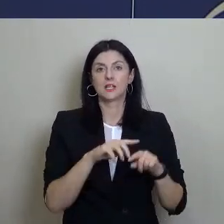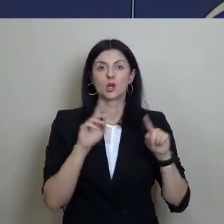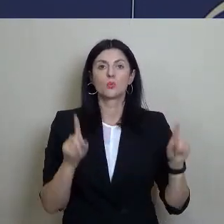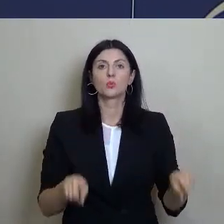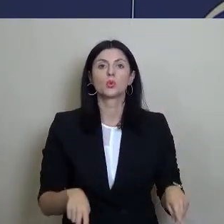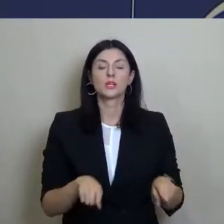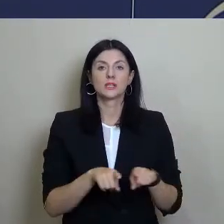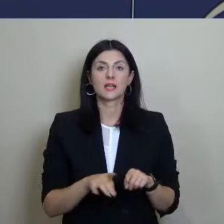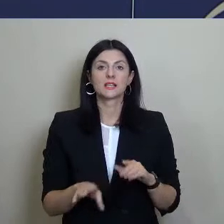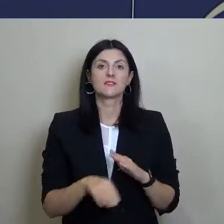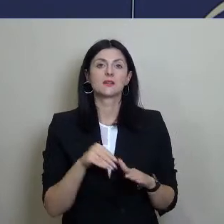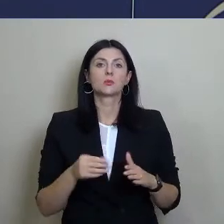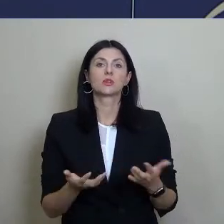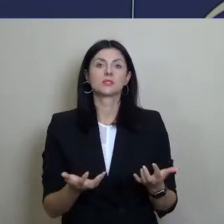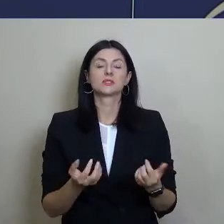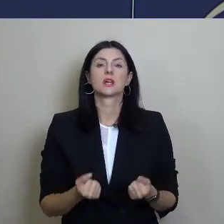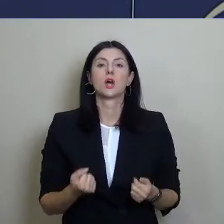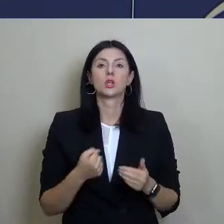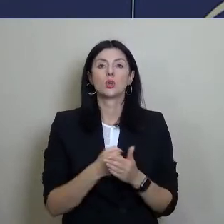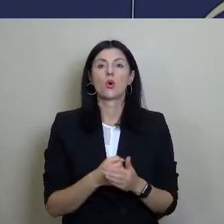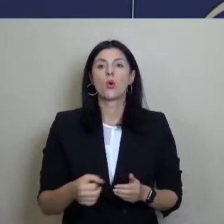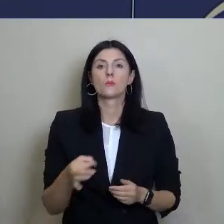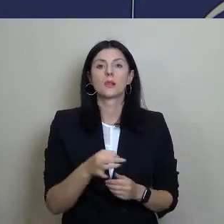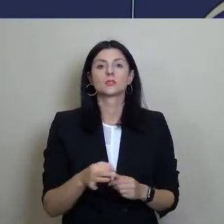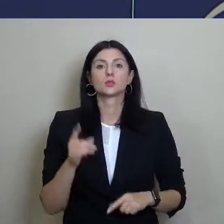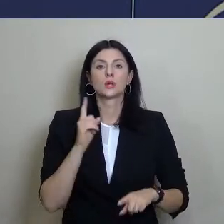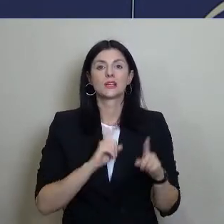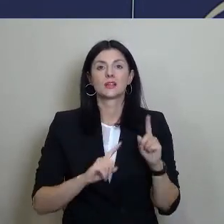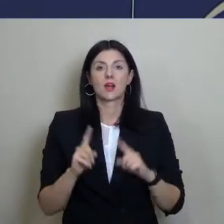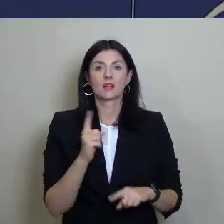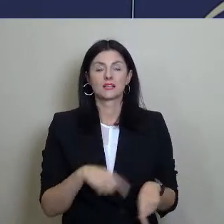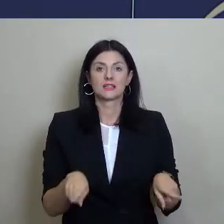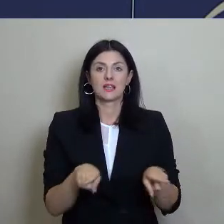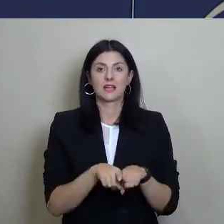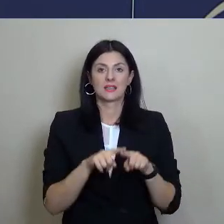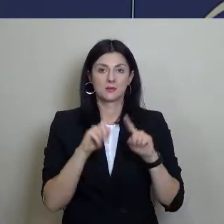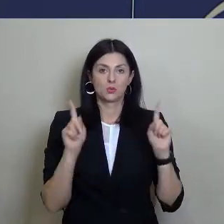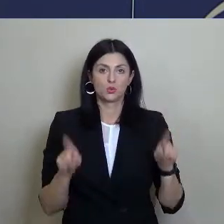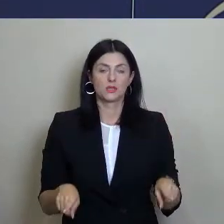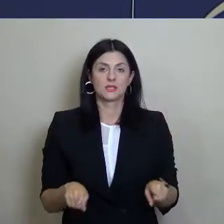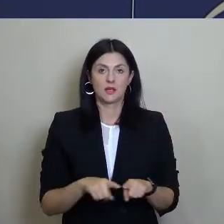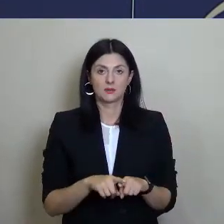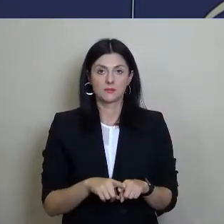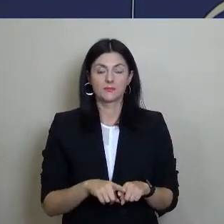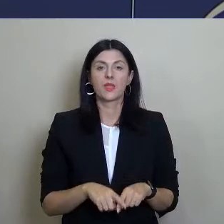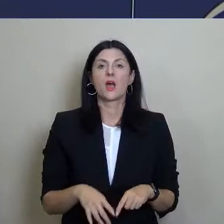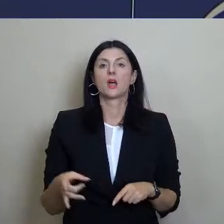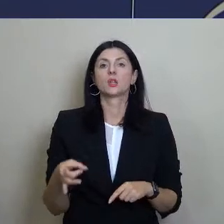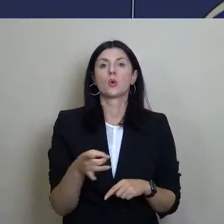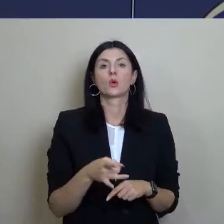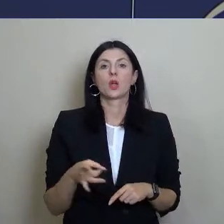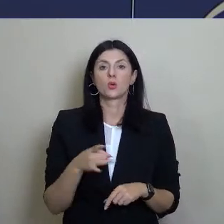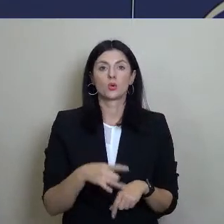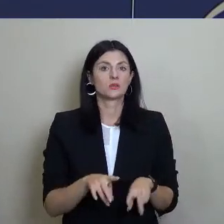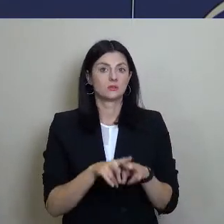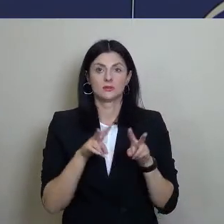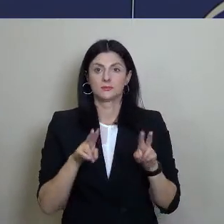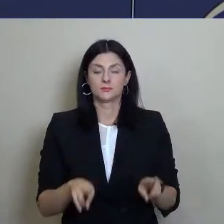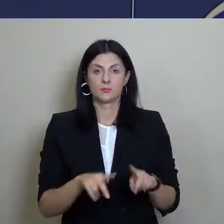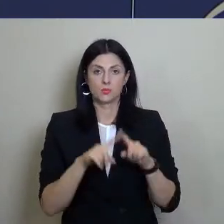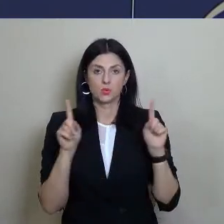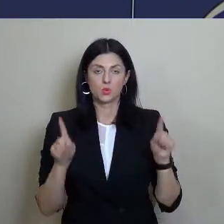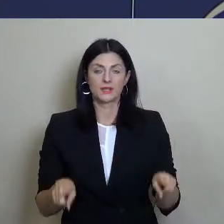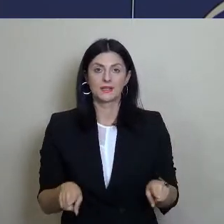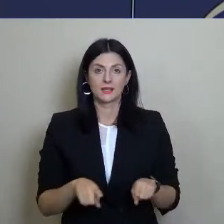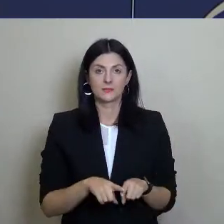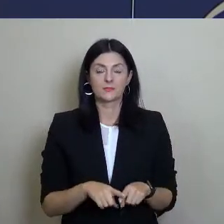time, so there will be 3 ballots. The voter will receive this type of ballot to Oblast